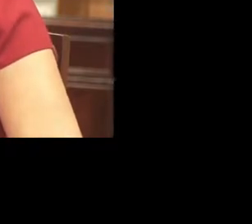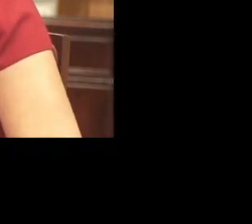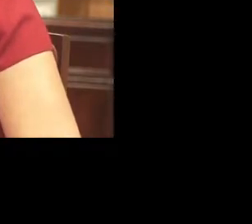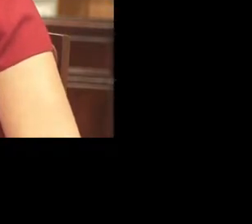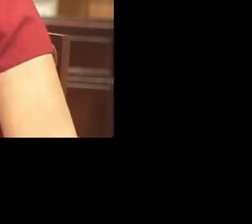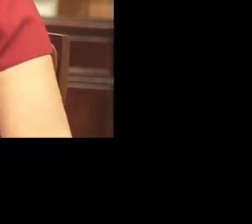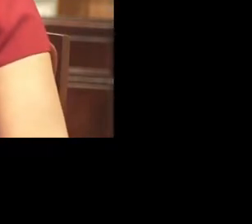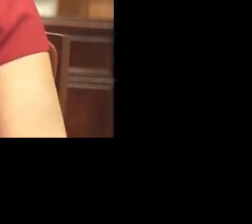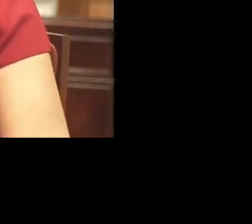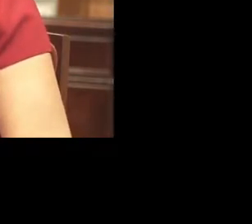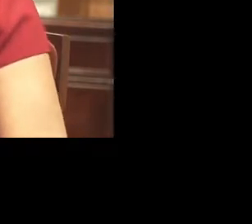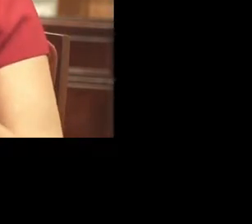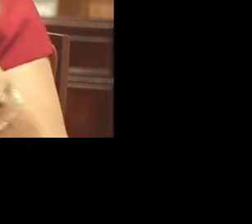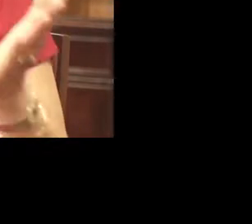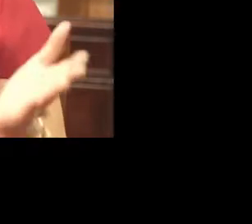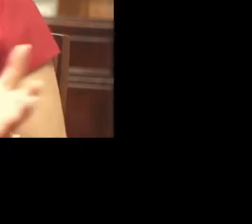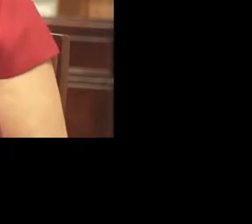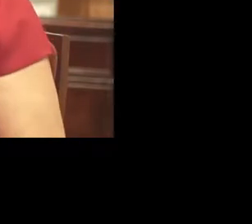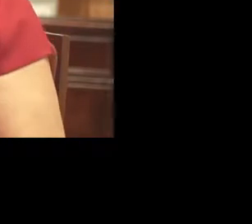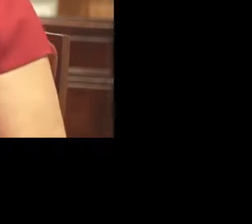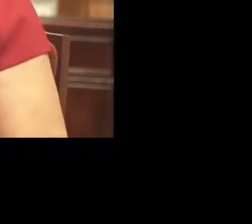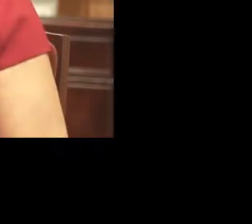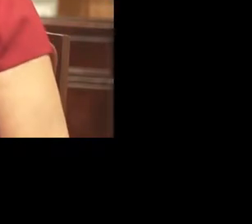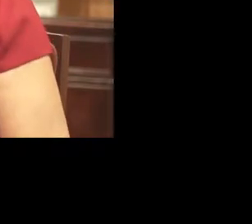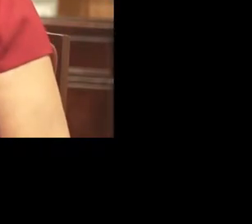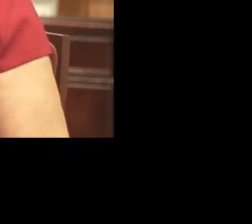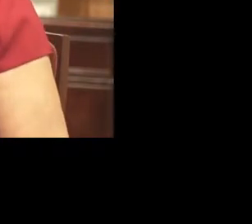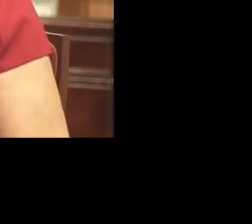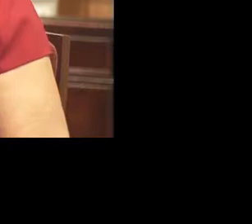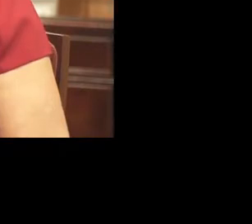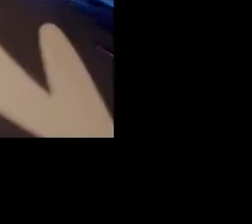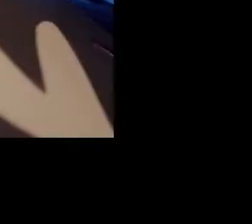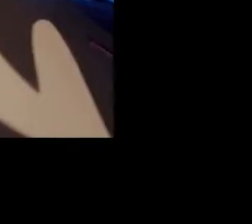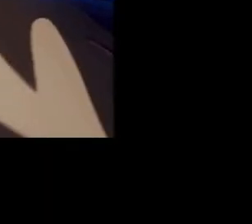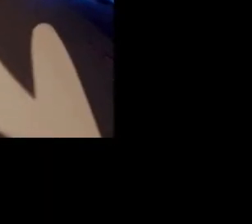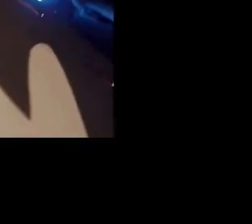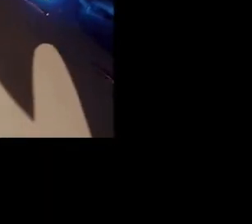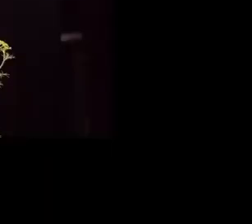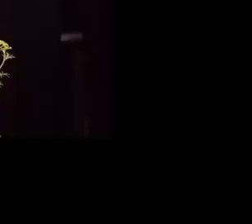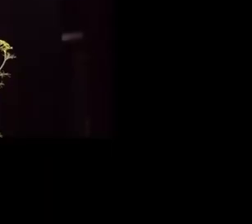de injusticias, veamos por qué la vida de las demás tampoco lo esté.